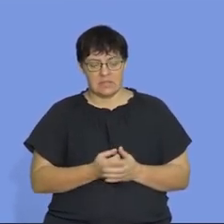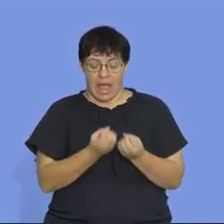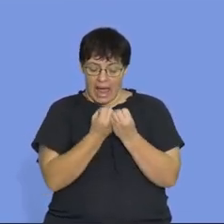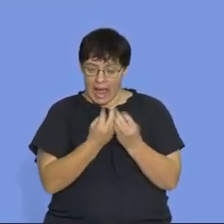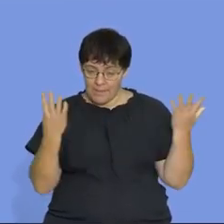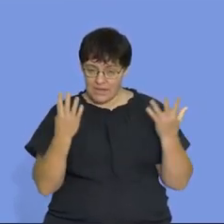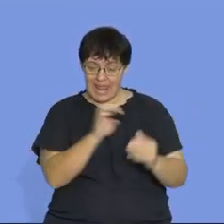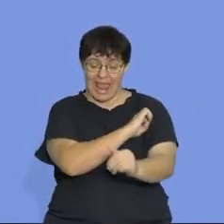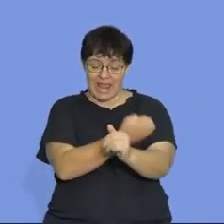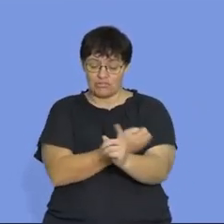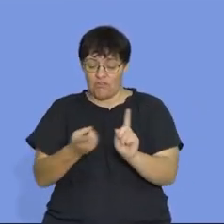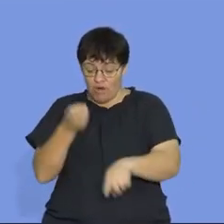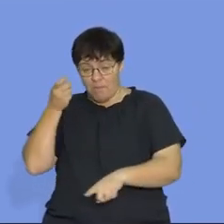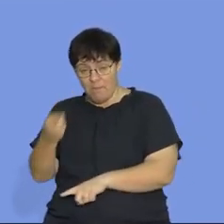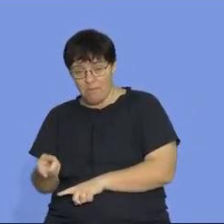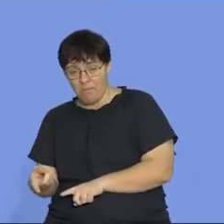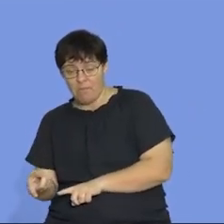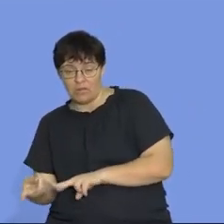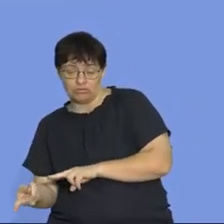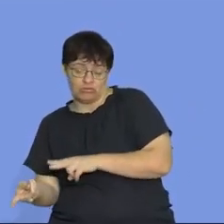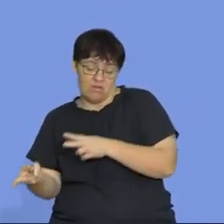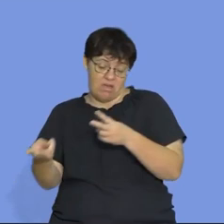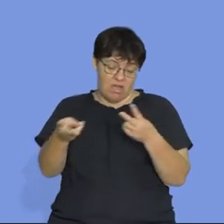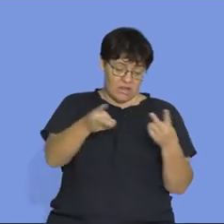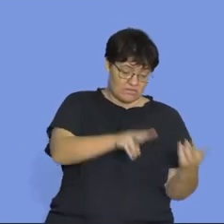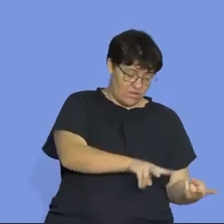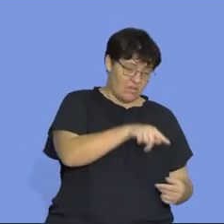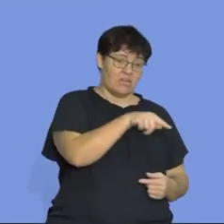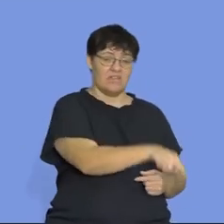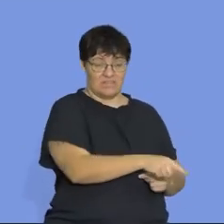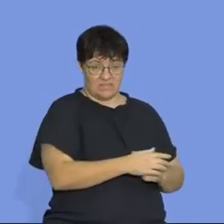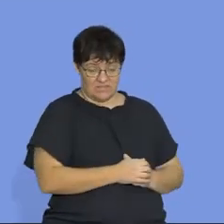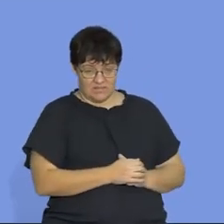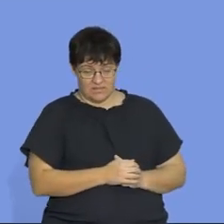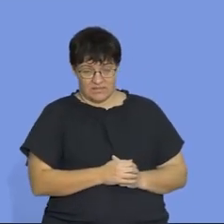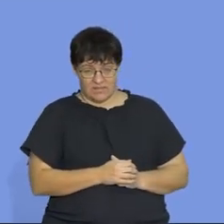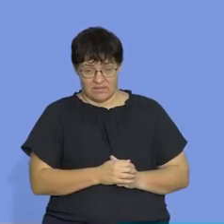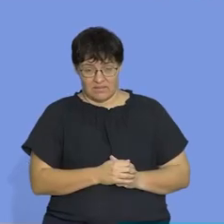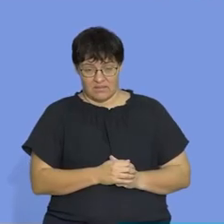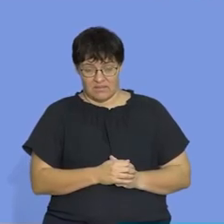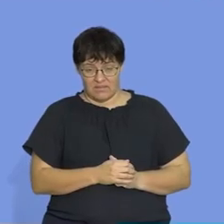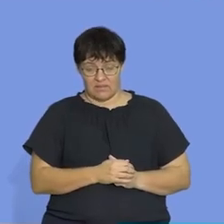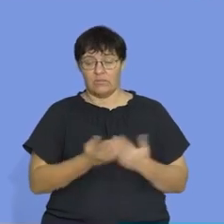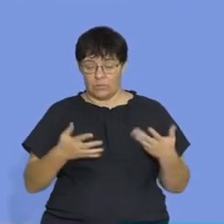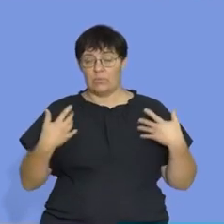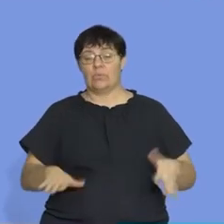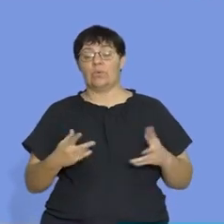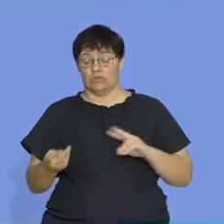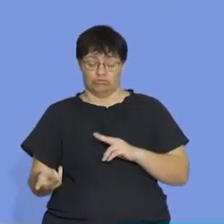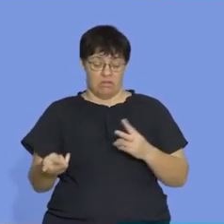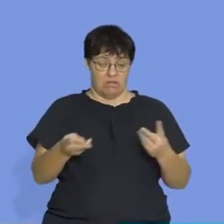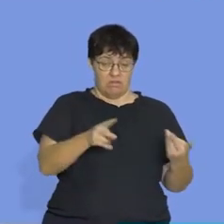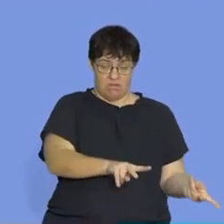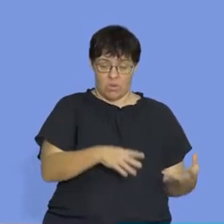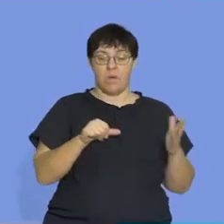energy transferred during a chemical reaction. The word transfer is very, very important because in as far as the